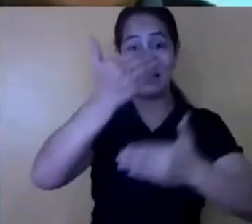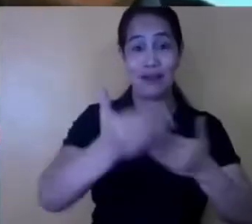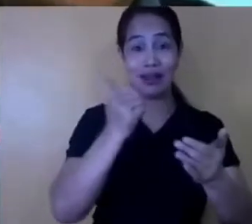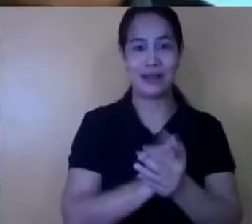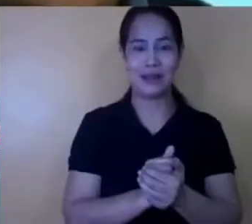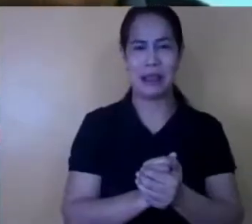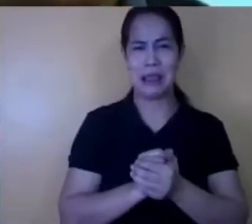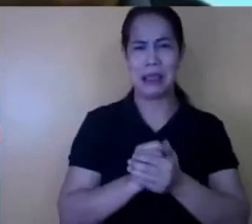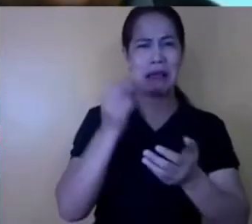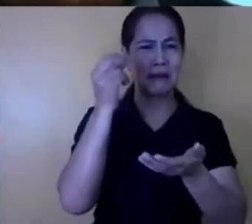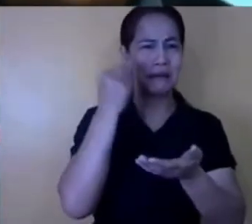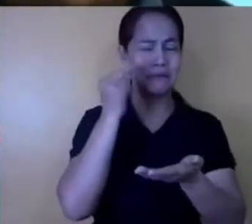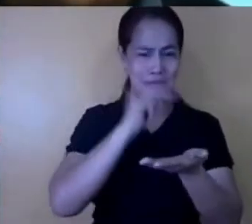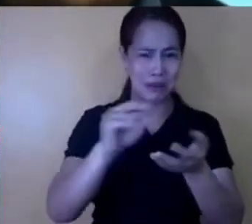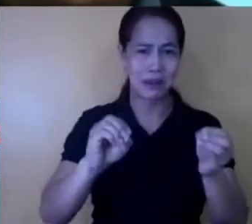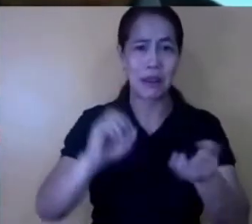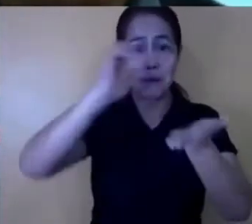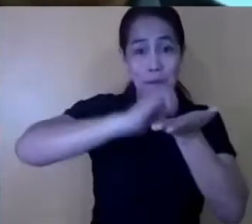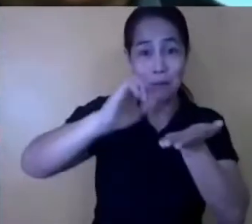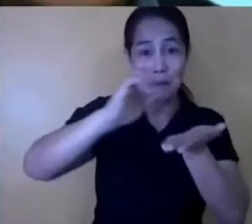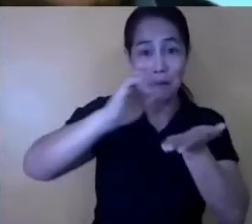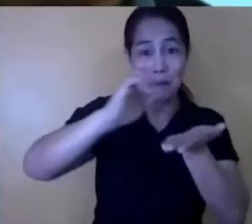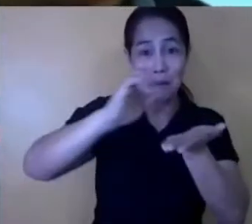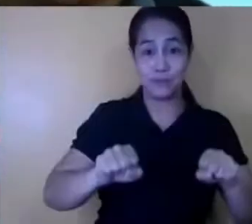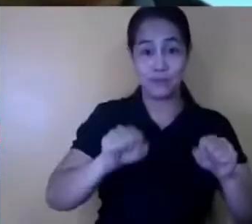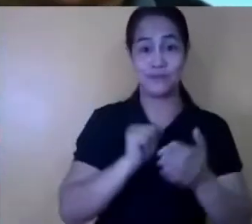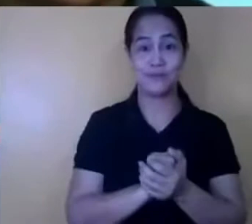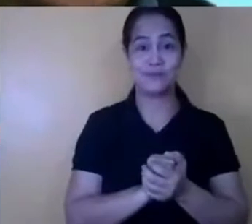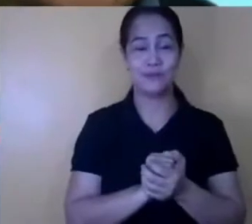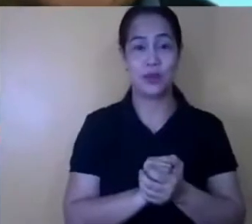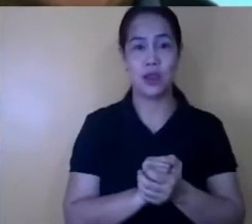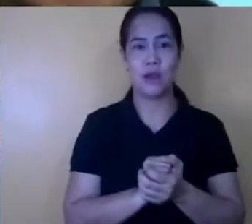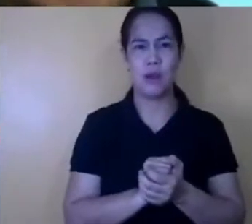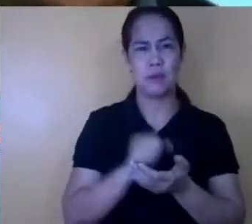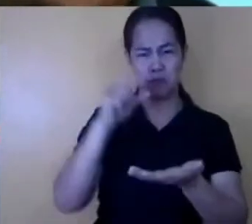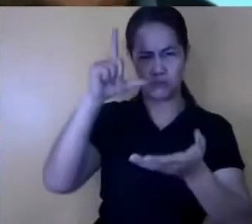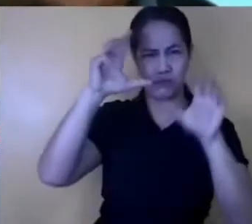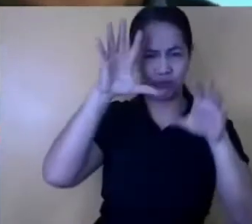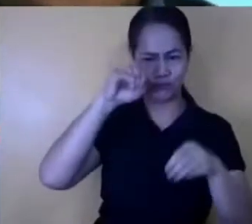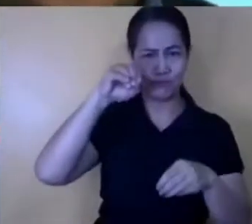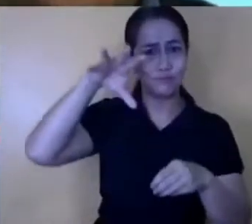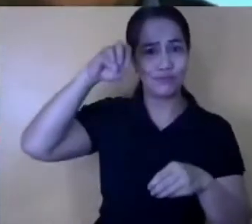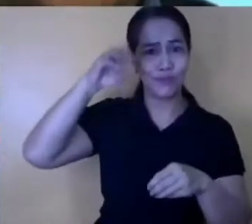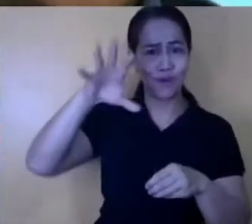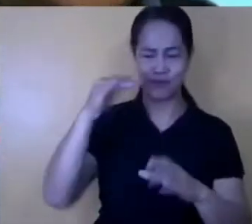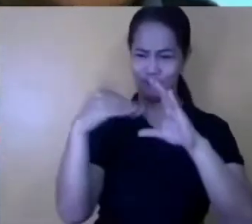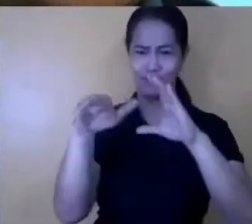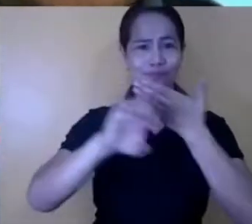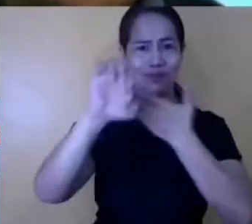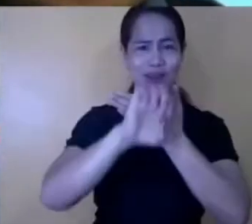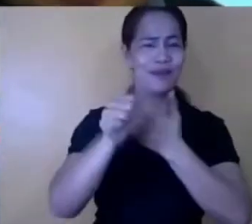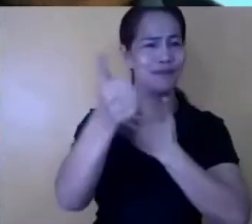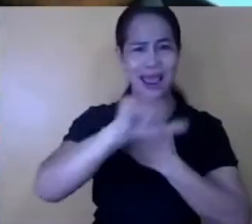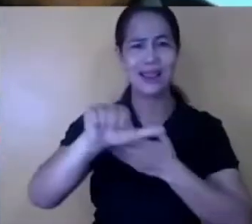of practice. It could be a screenshot of text message or chat or email or any form of communication,